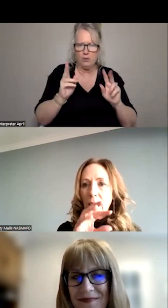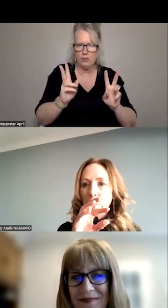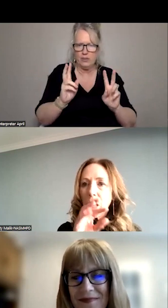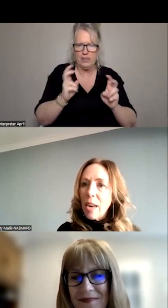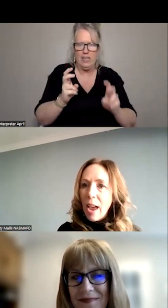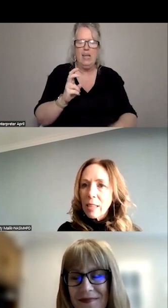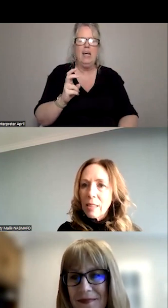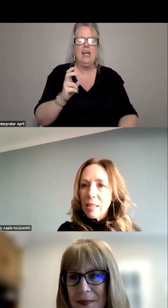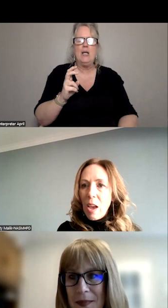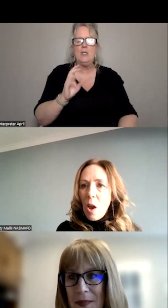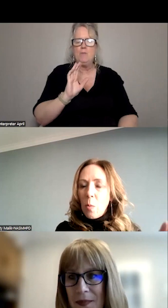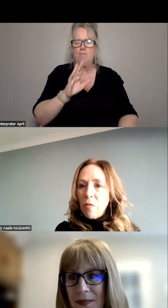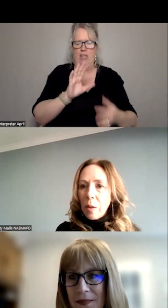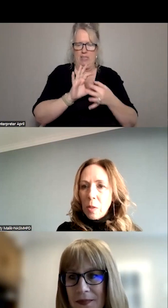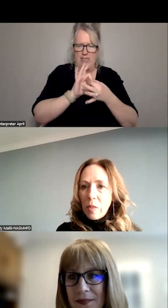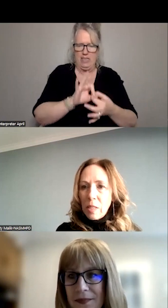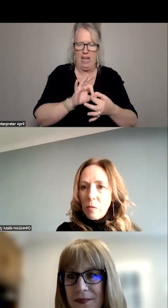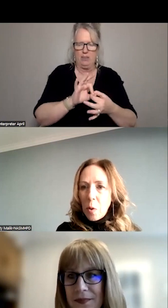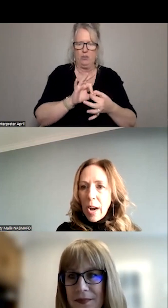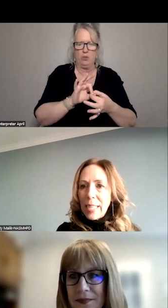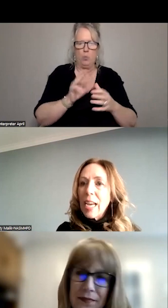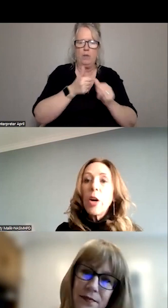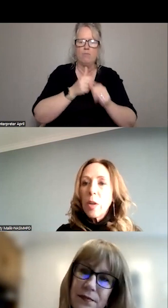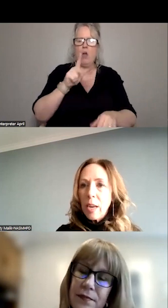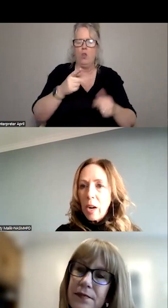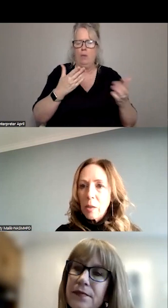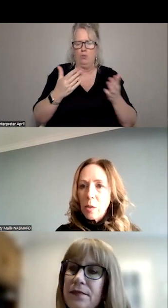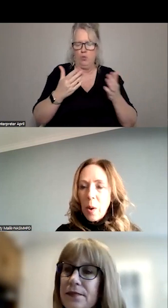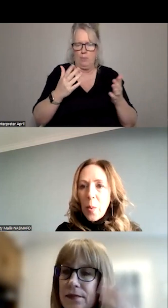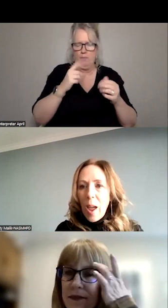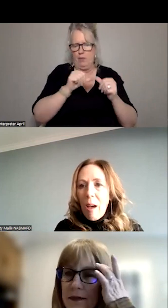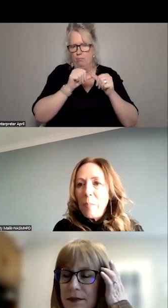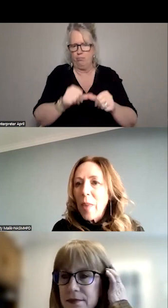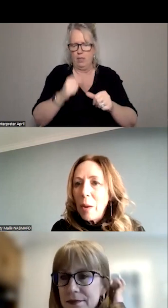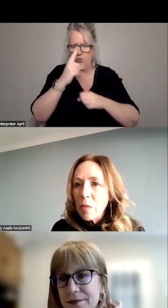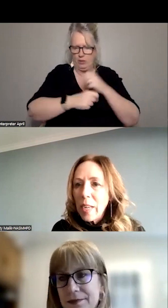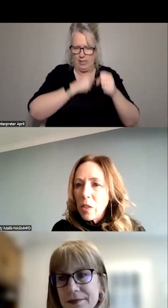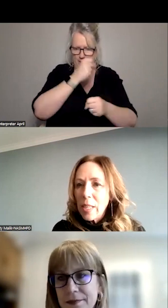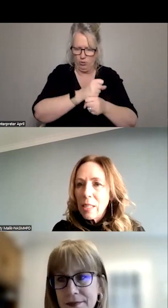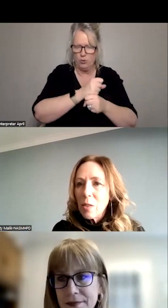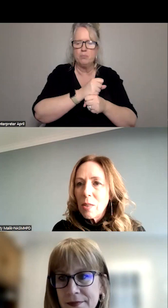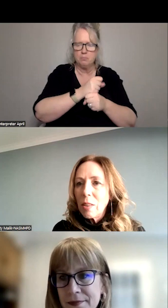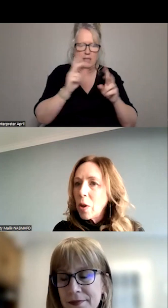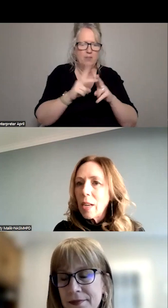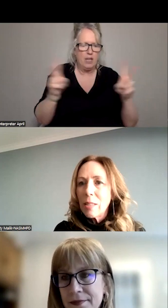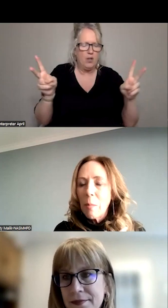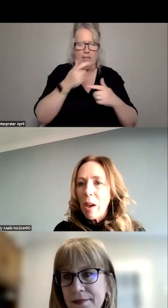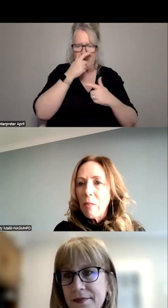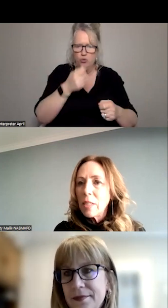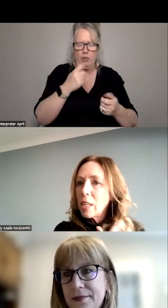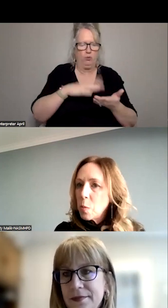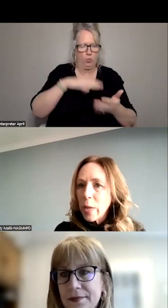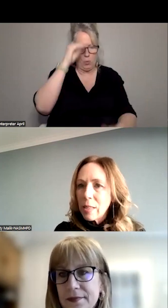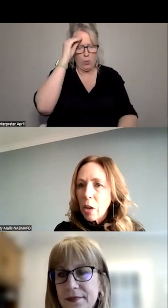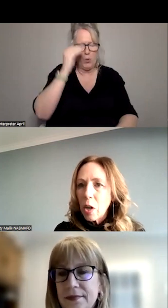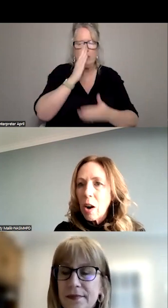it connects with follow-up services for an entire year. So, and it was very interesting to learn some of